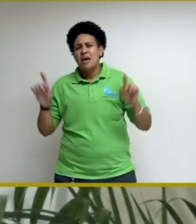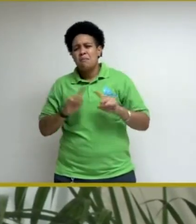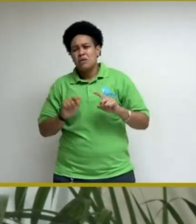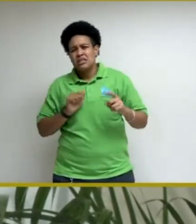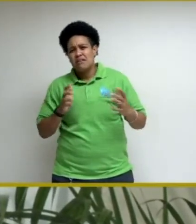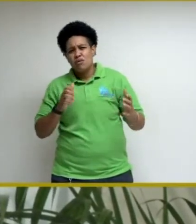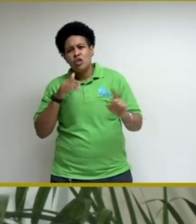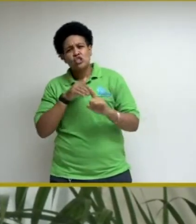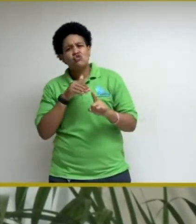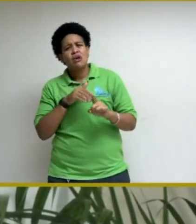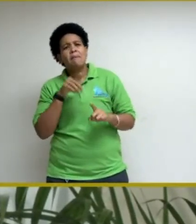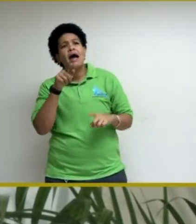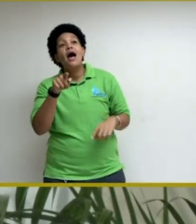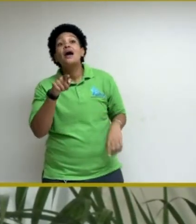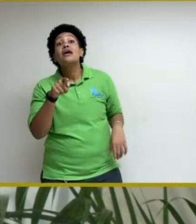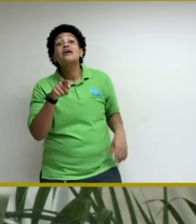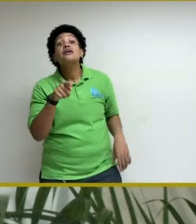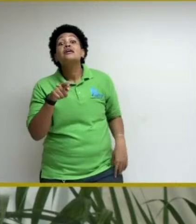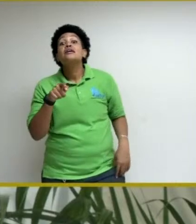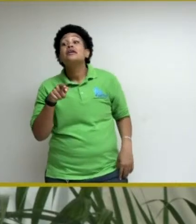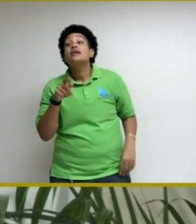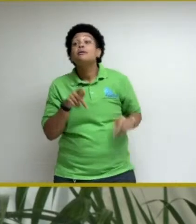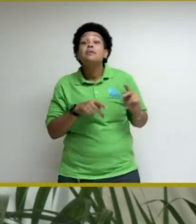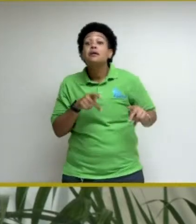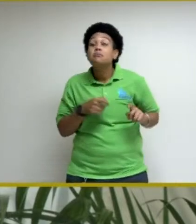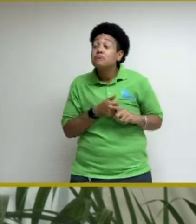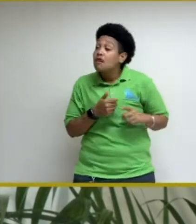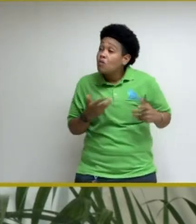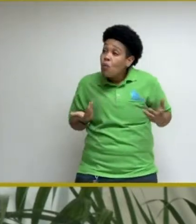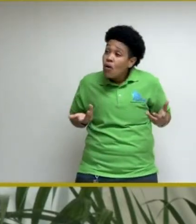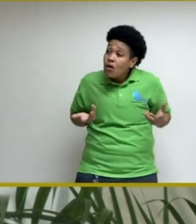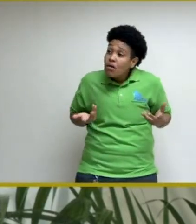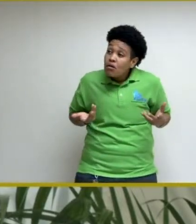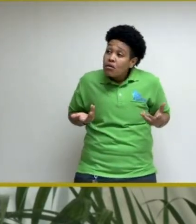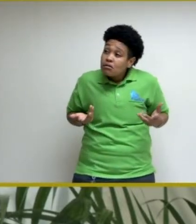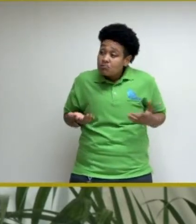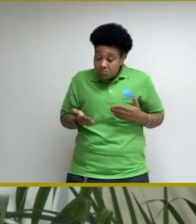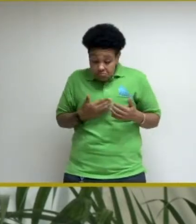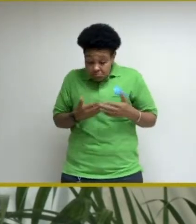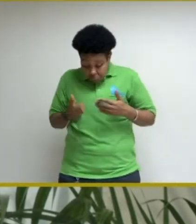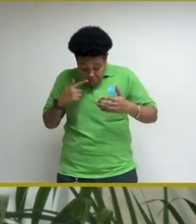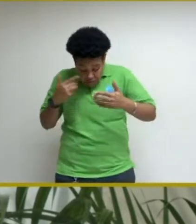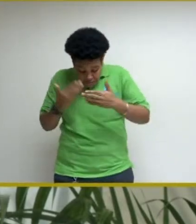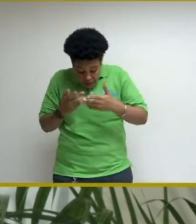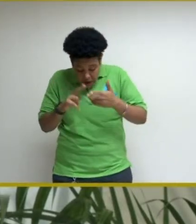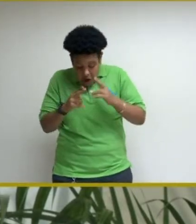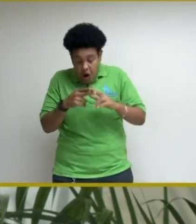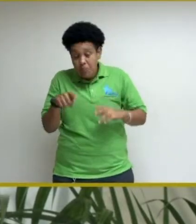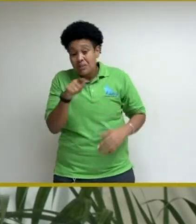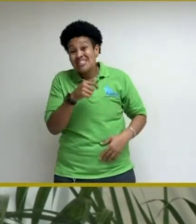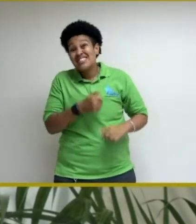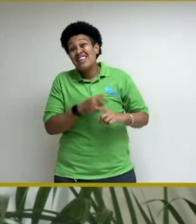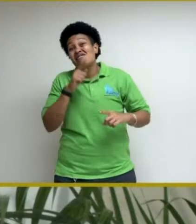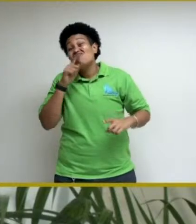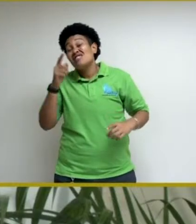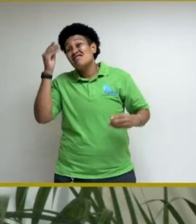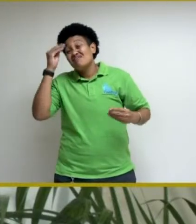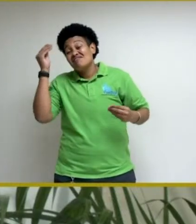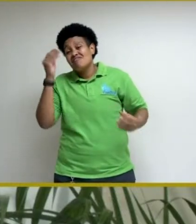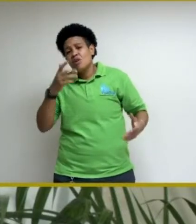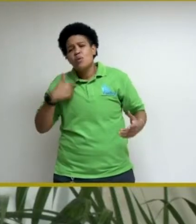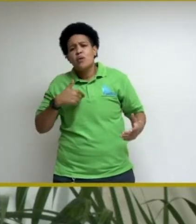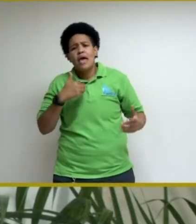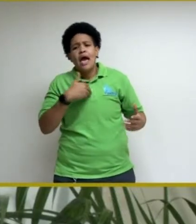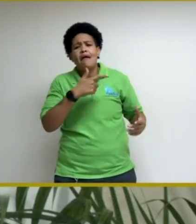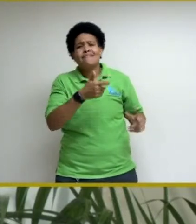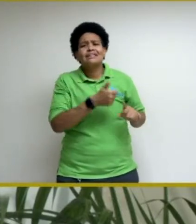want to remind persons that despite the fact that the numbers do say that we have those